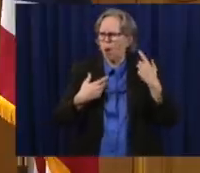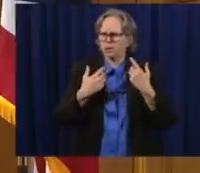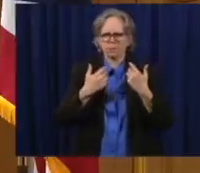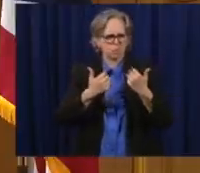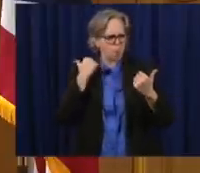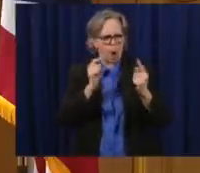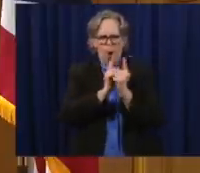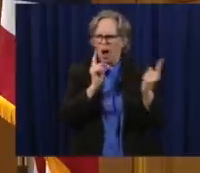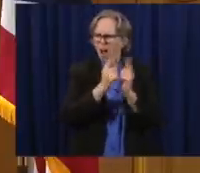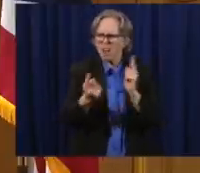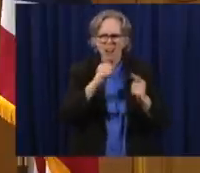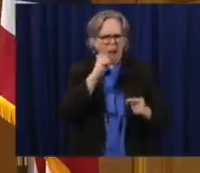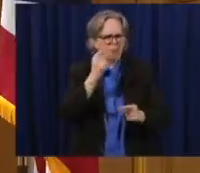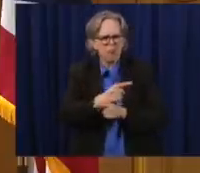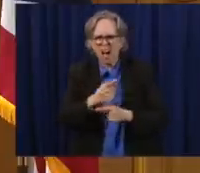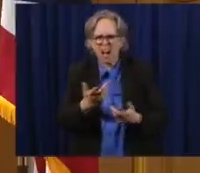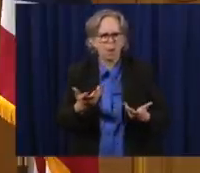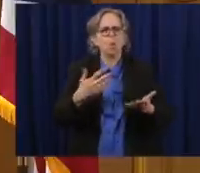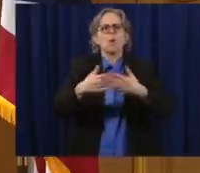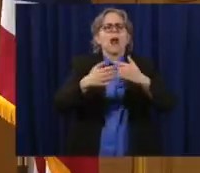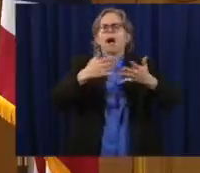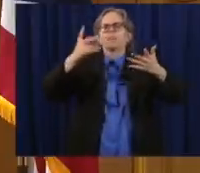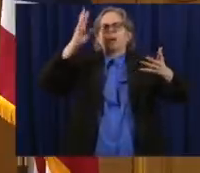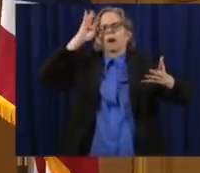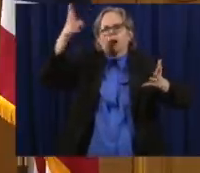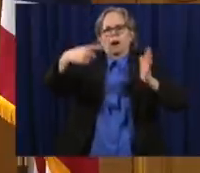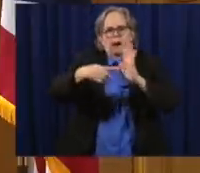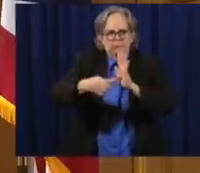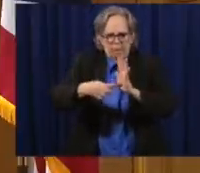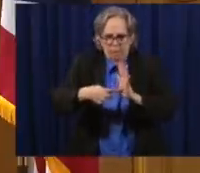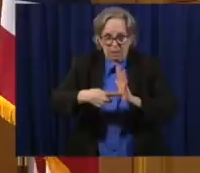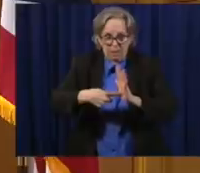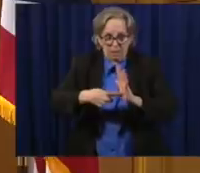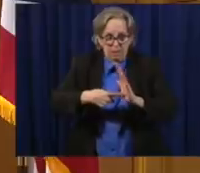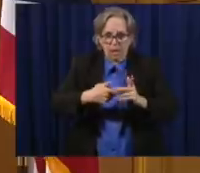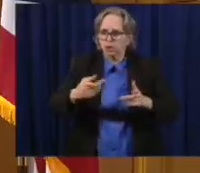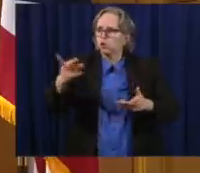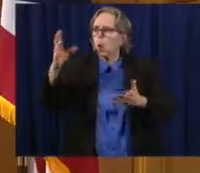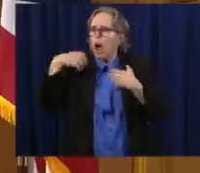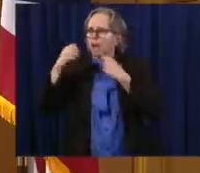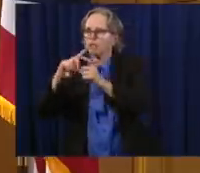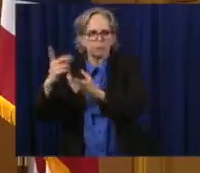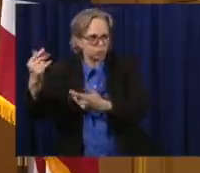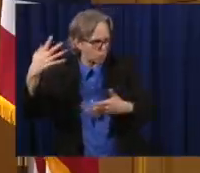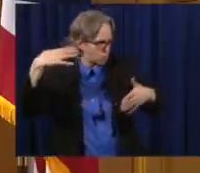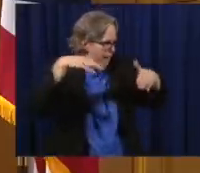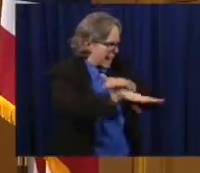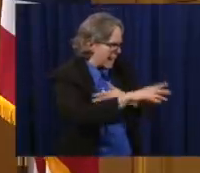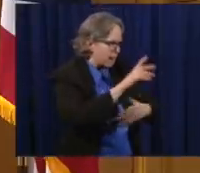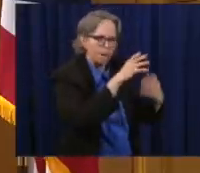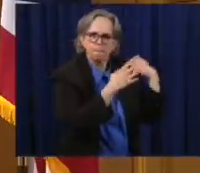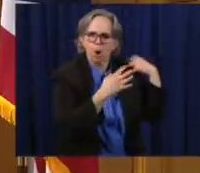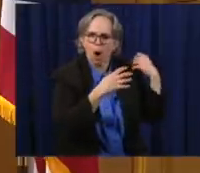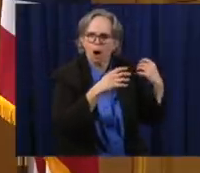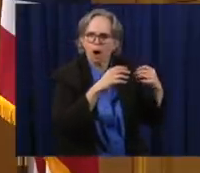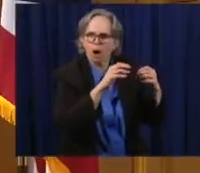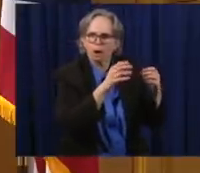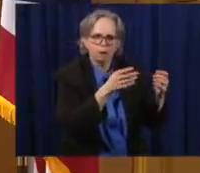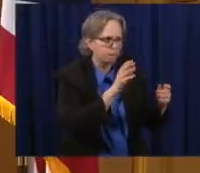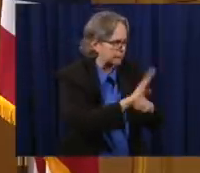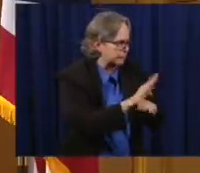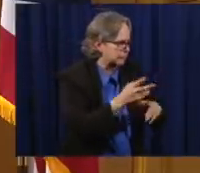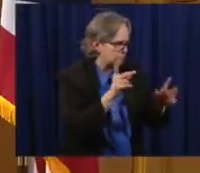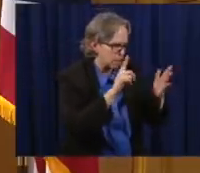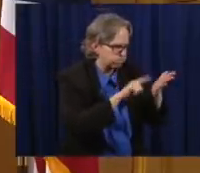the complaint is, they can come out. And what we're hoping and what we believe is going to happen is the vast majority of